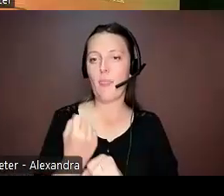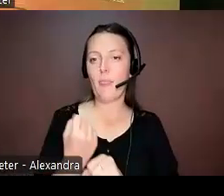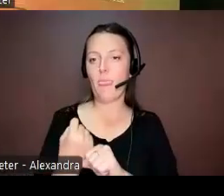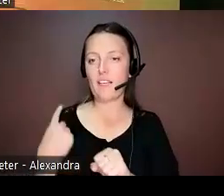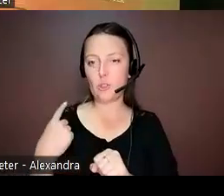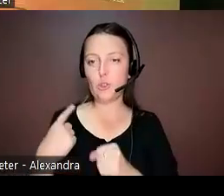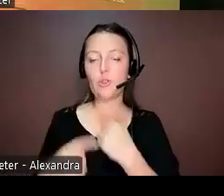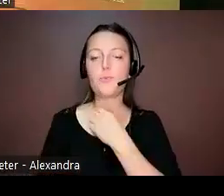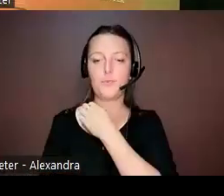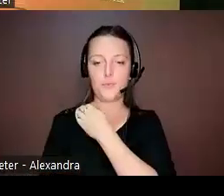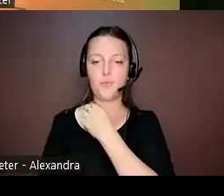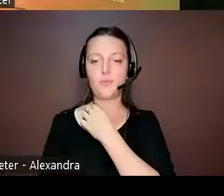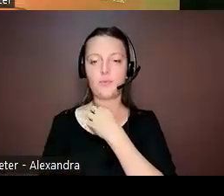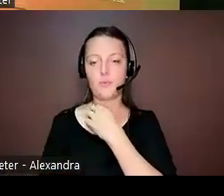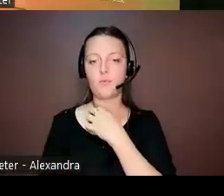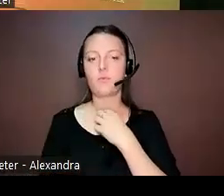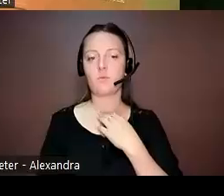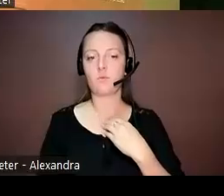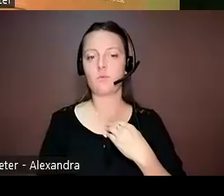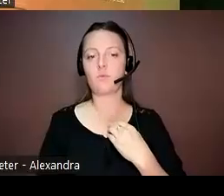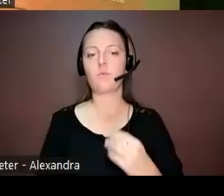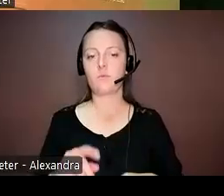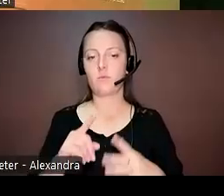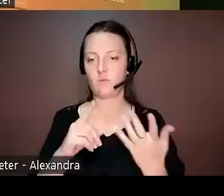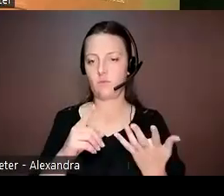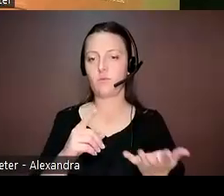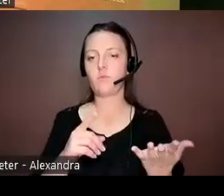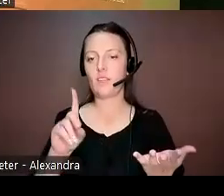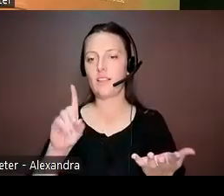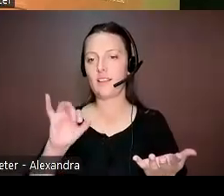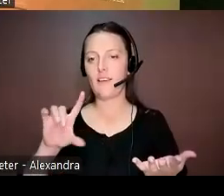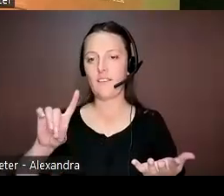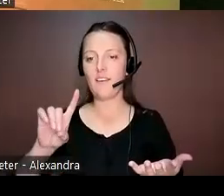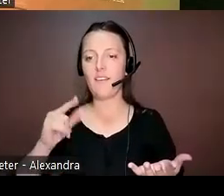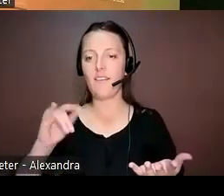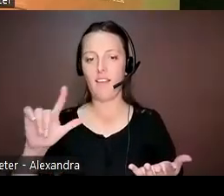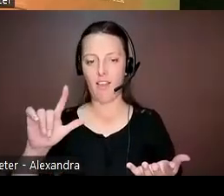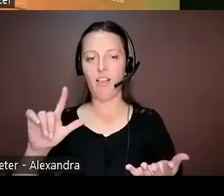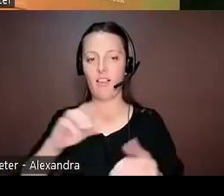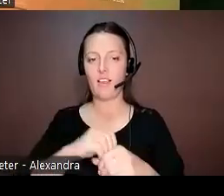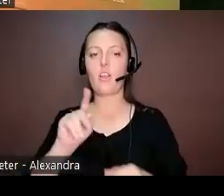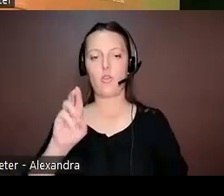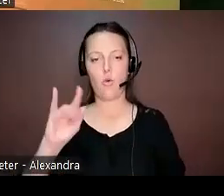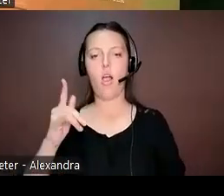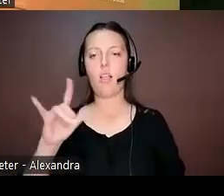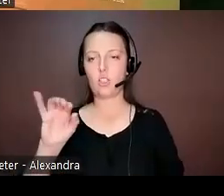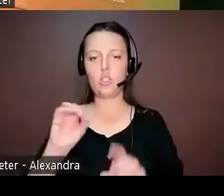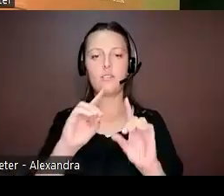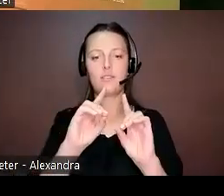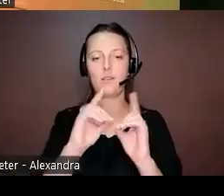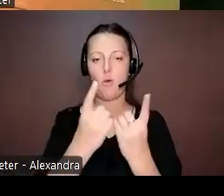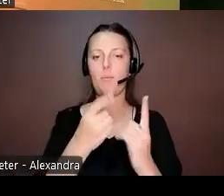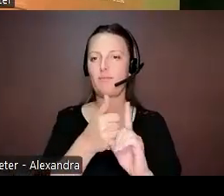neurology department is the director, and our own Emily Clark is the associate director. And